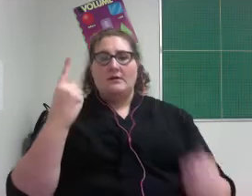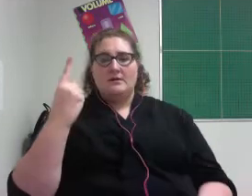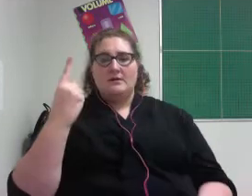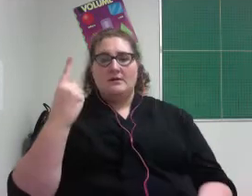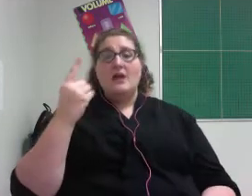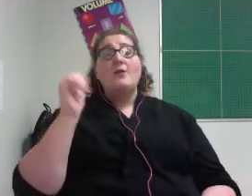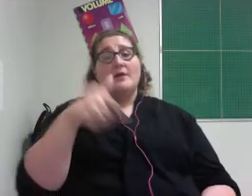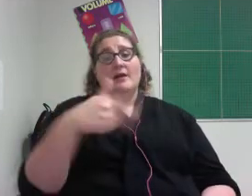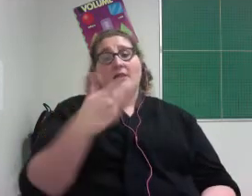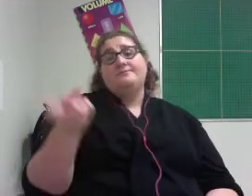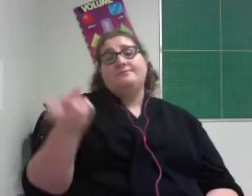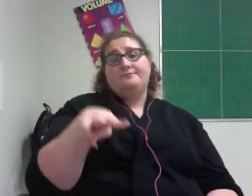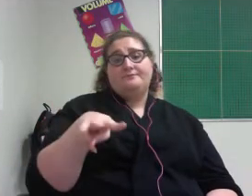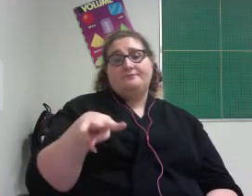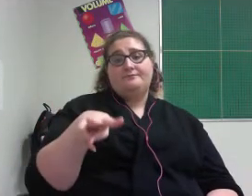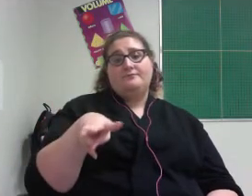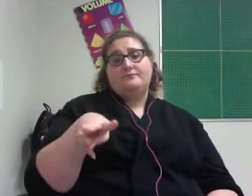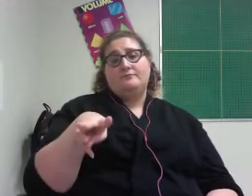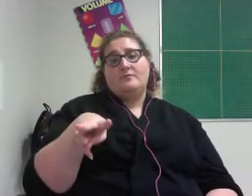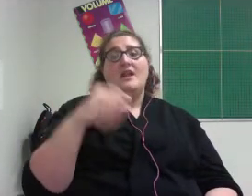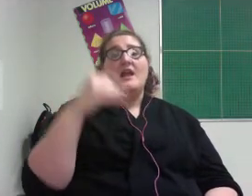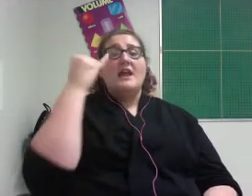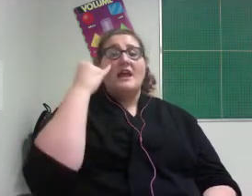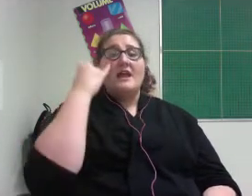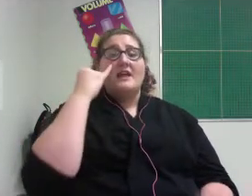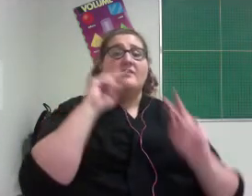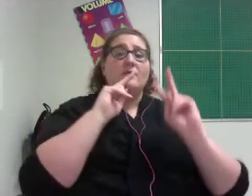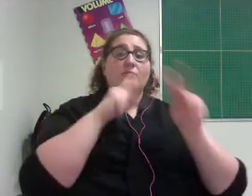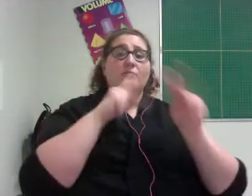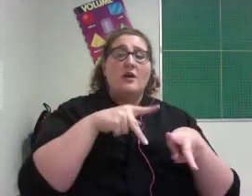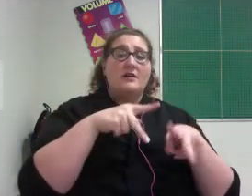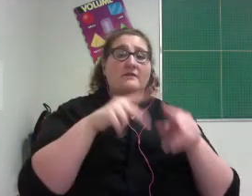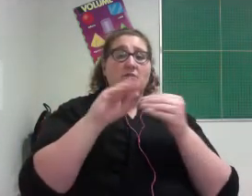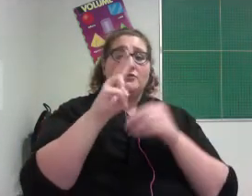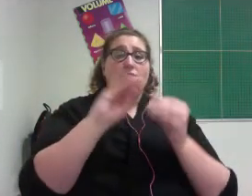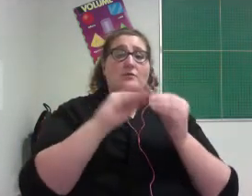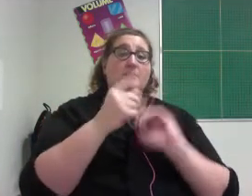two numbers is 1, then the numbers are reciprocals.